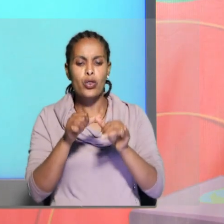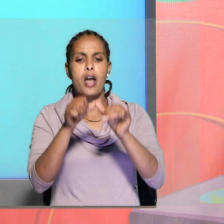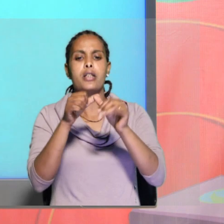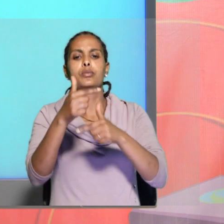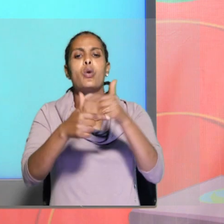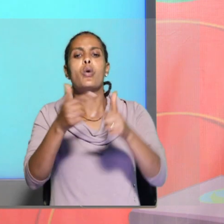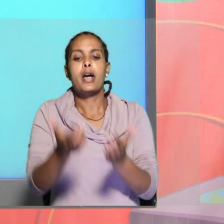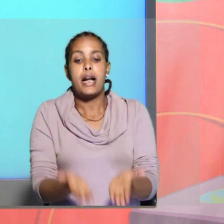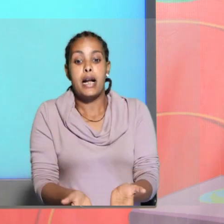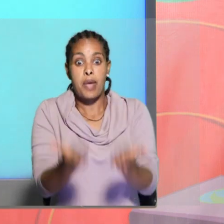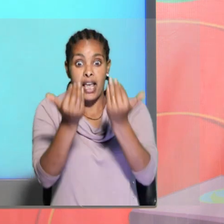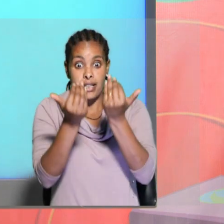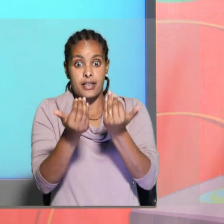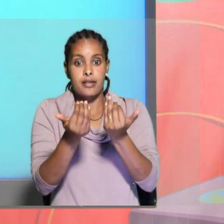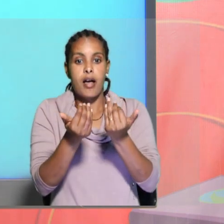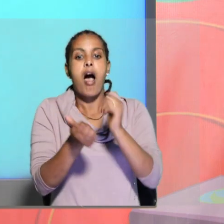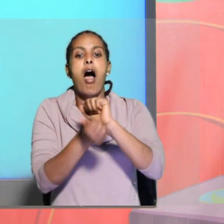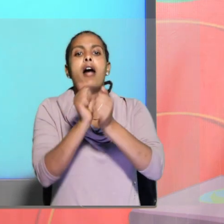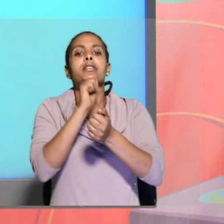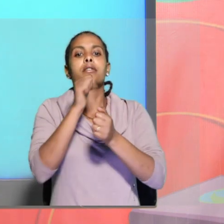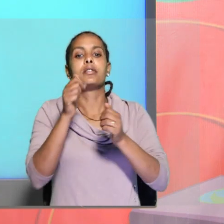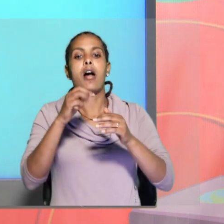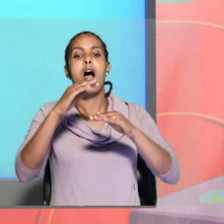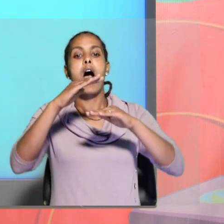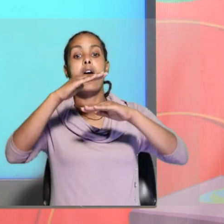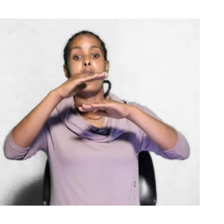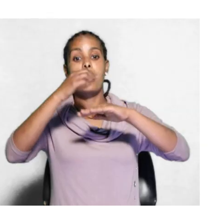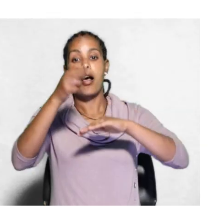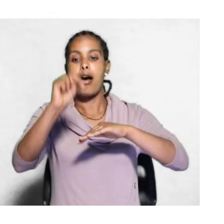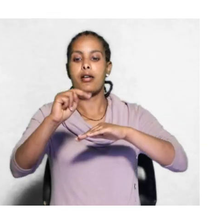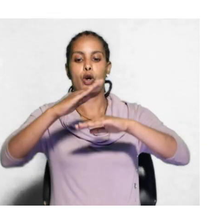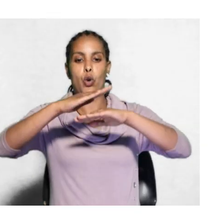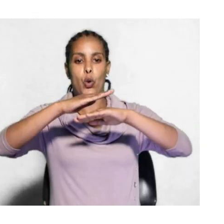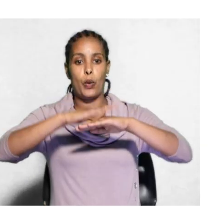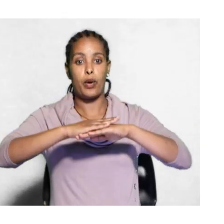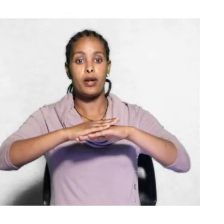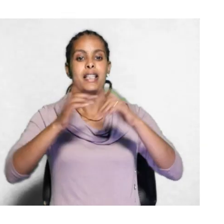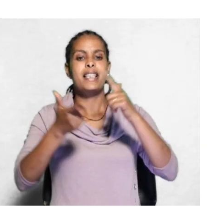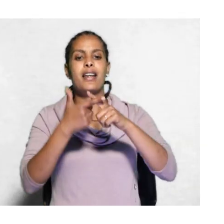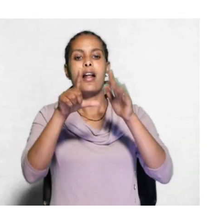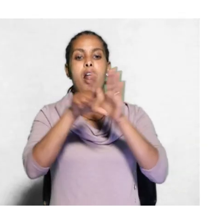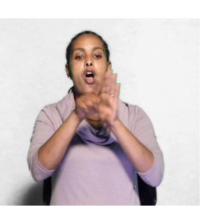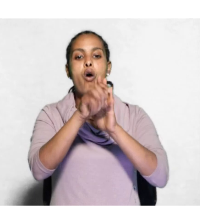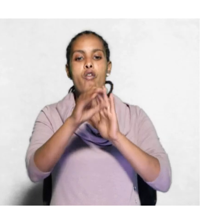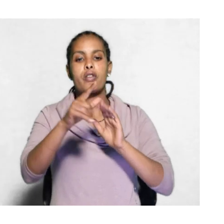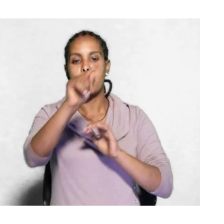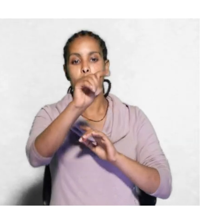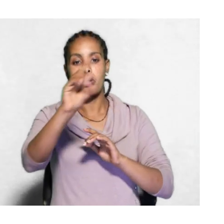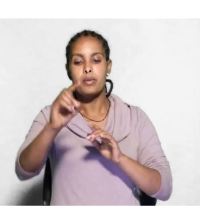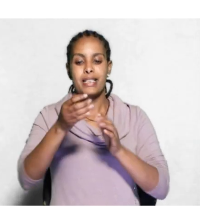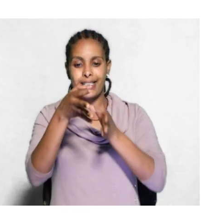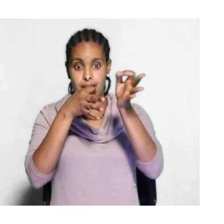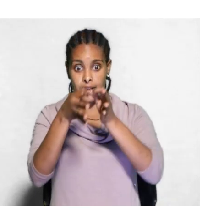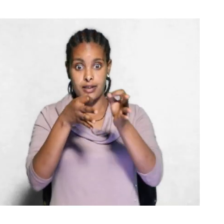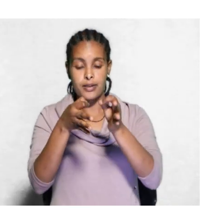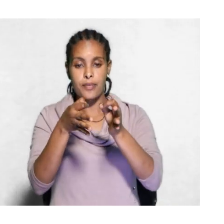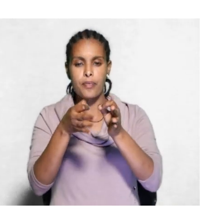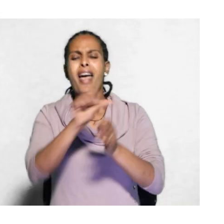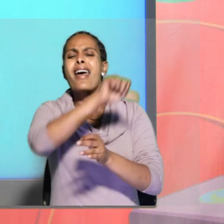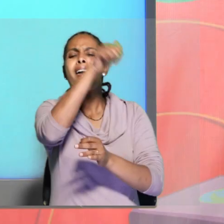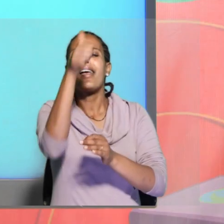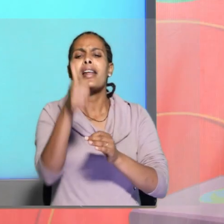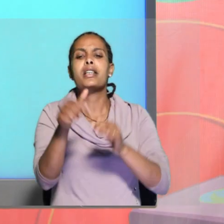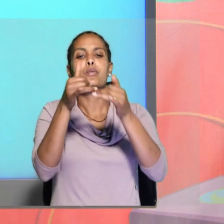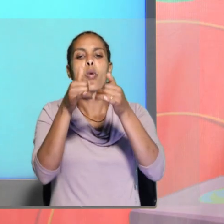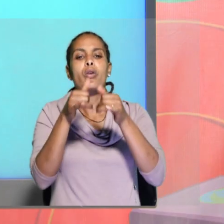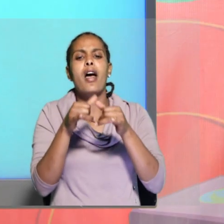and remains unchanged in an equilibrium process. The second law of thermodynamics states any